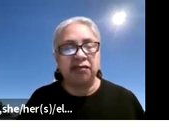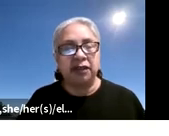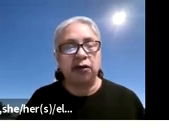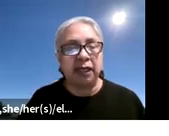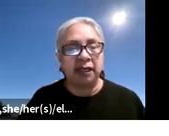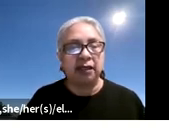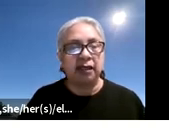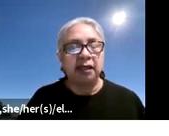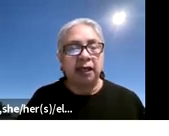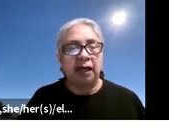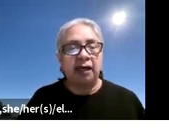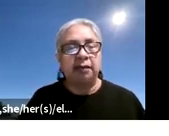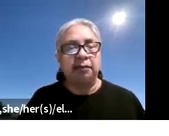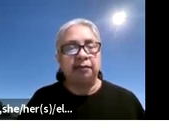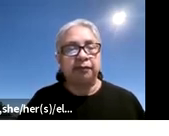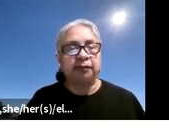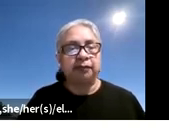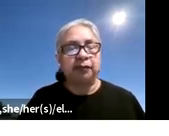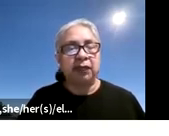re-energized and invigorated.